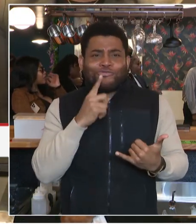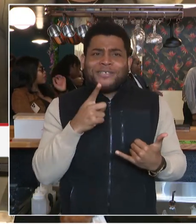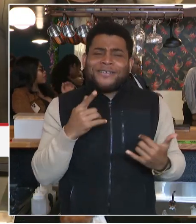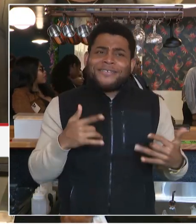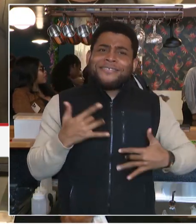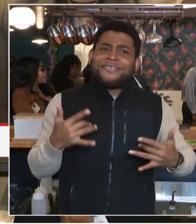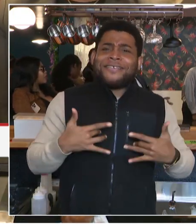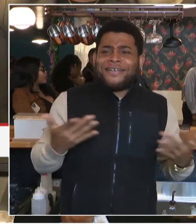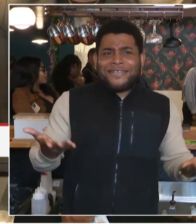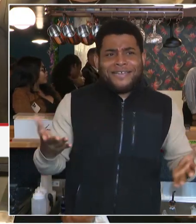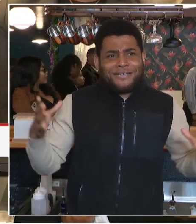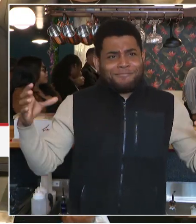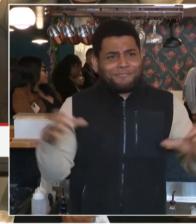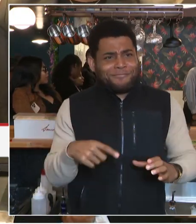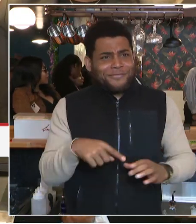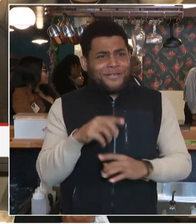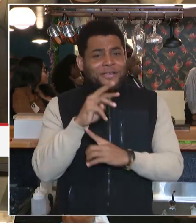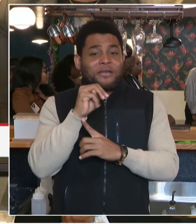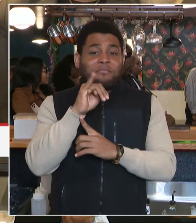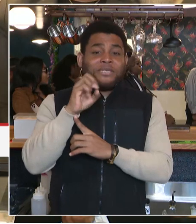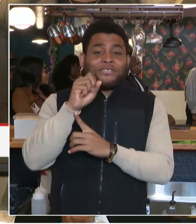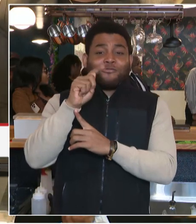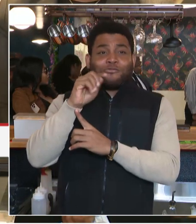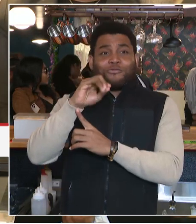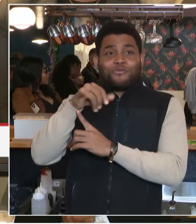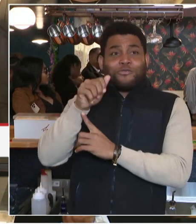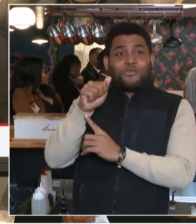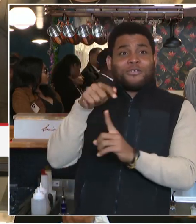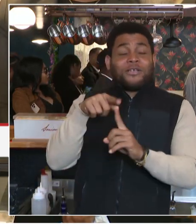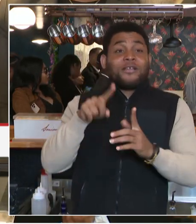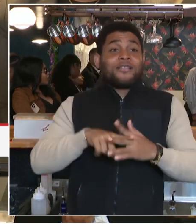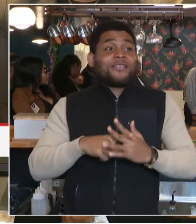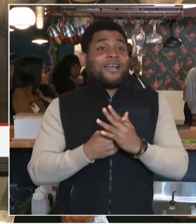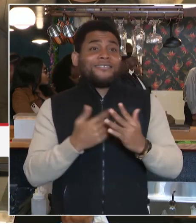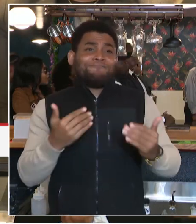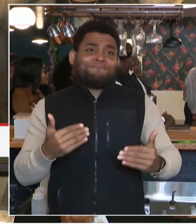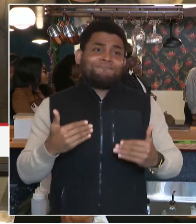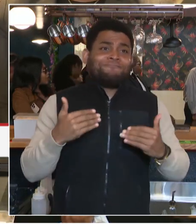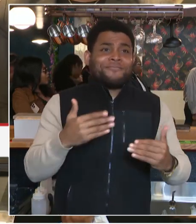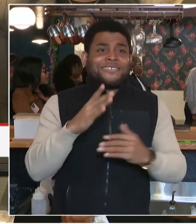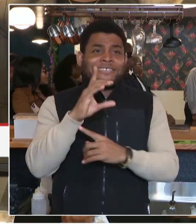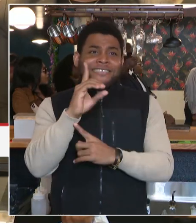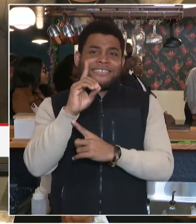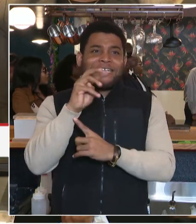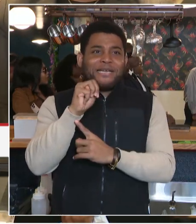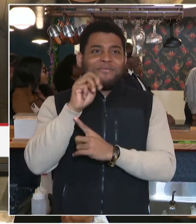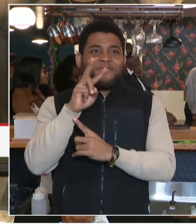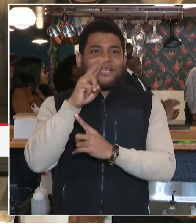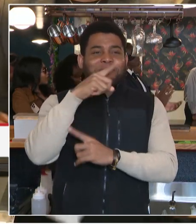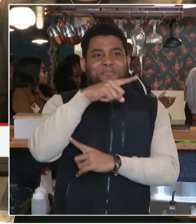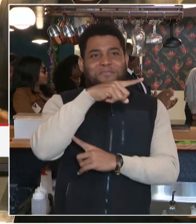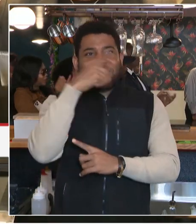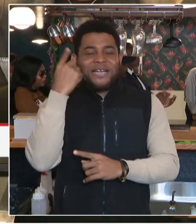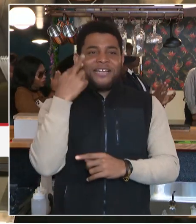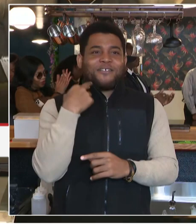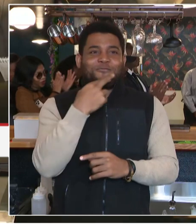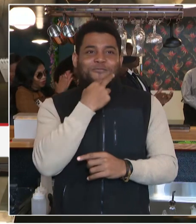to help launch DMV Black Restaurant Week 2023.